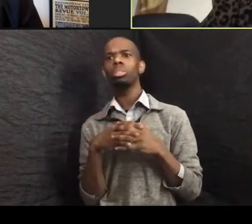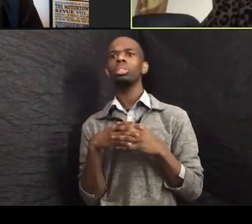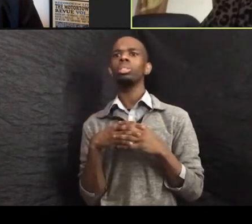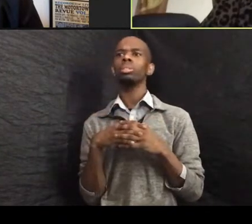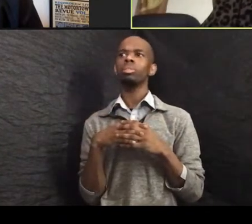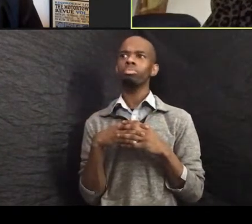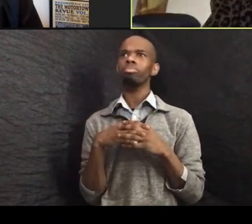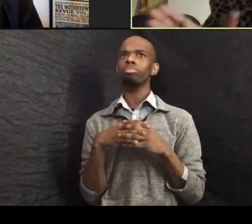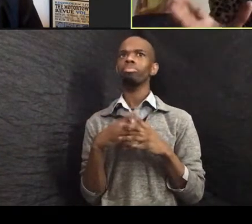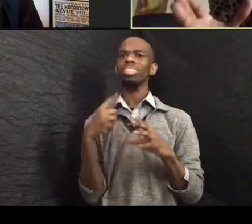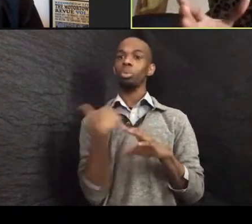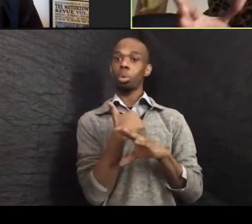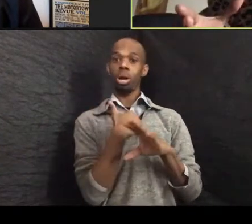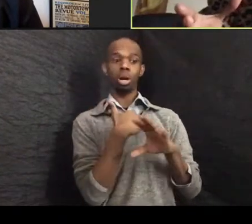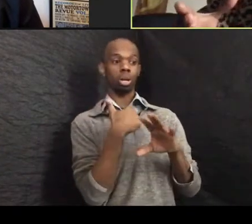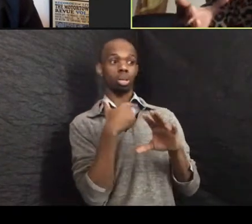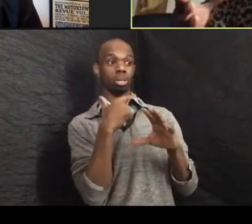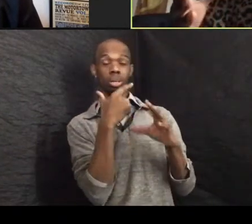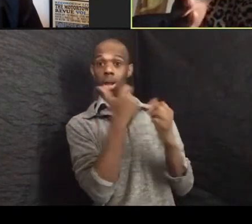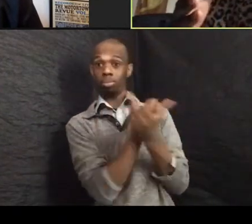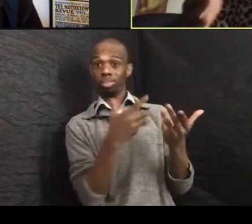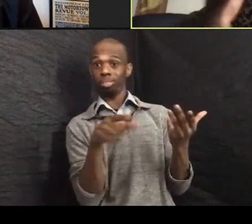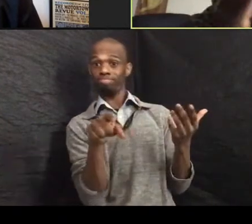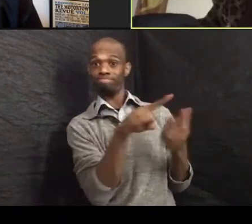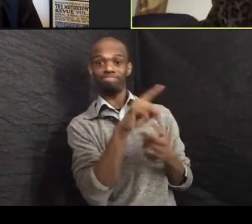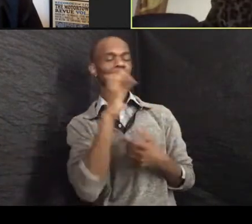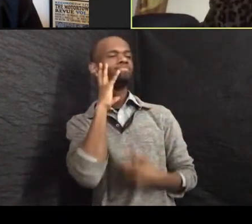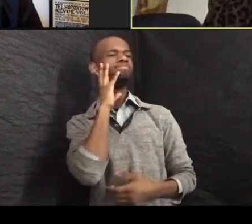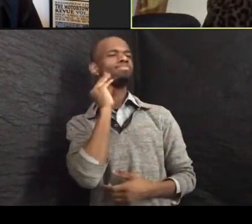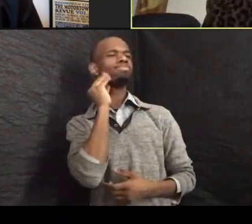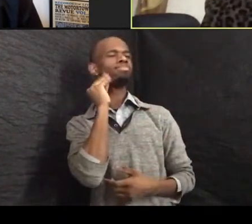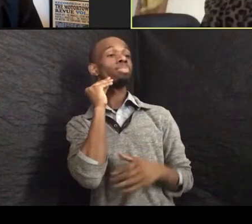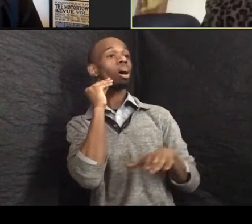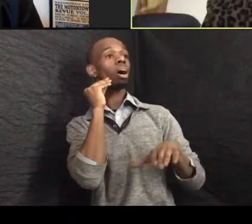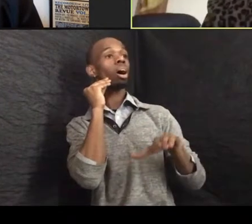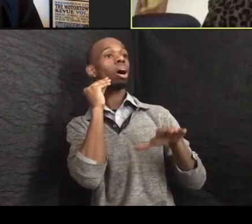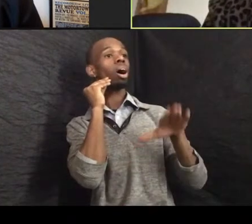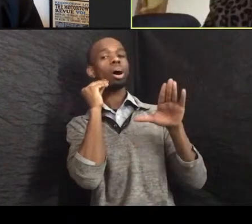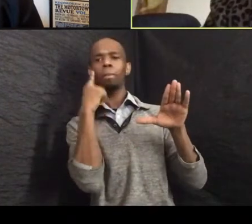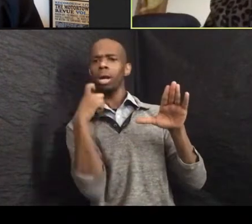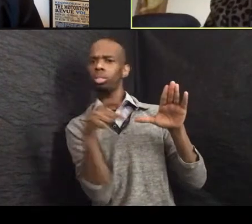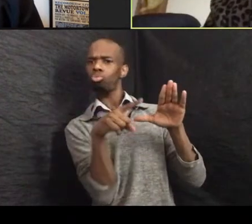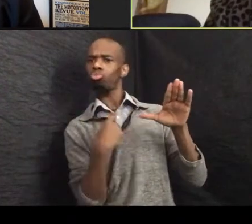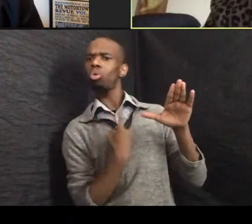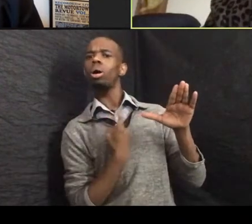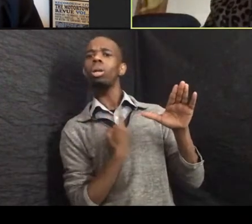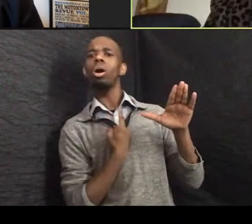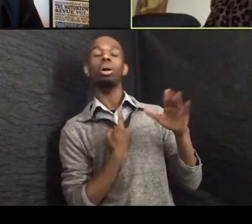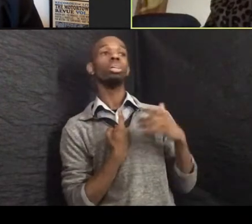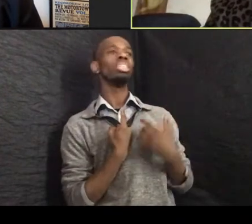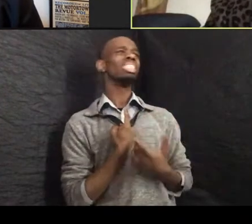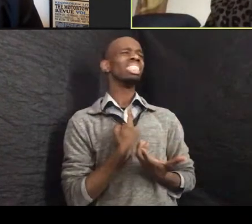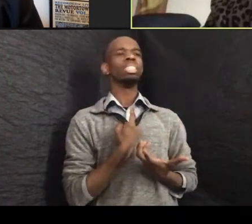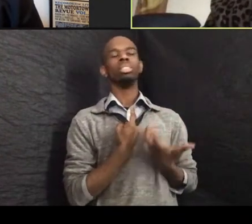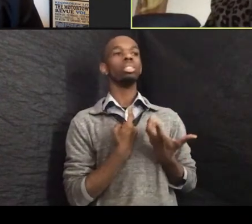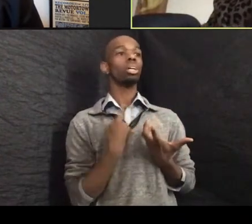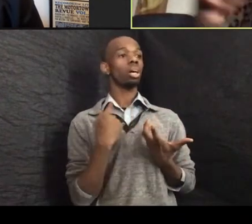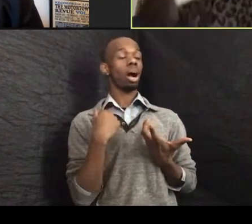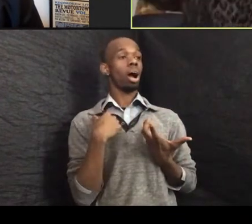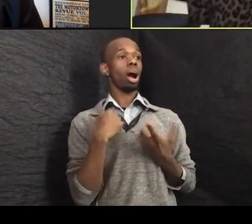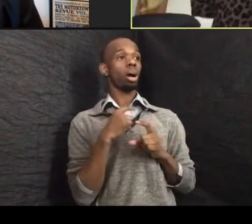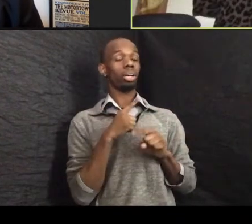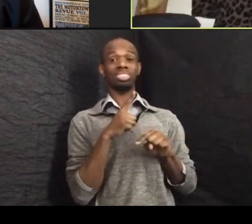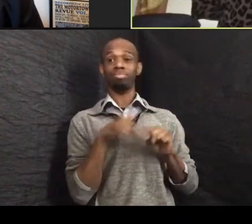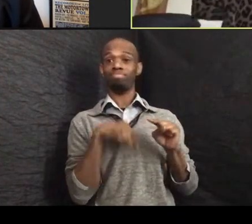through because you were by yourself. I couldn't even conceive